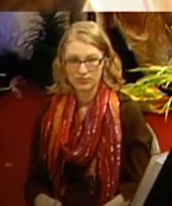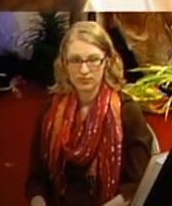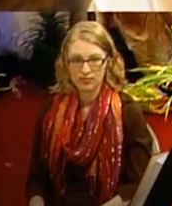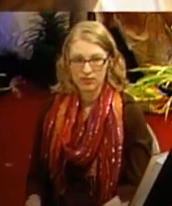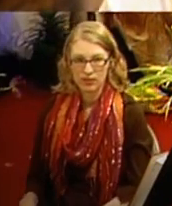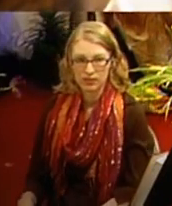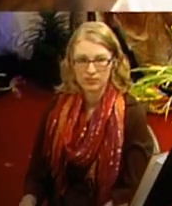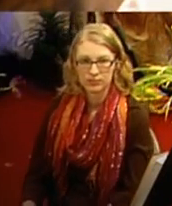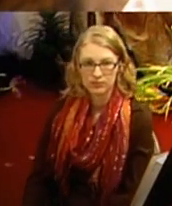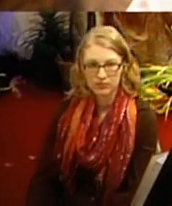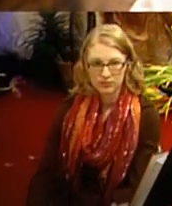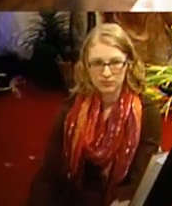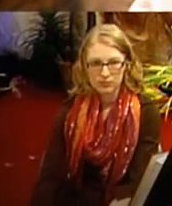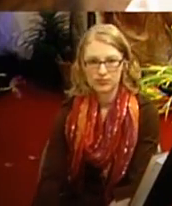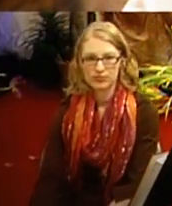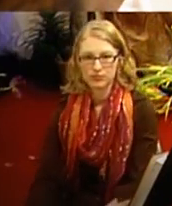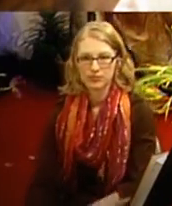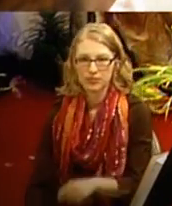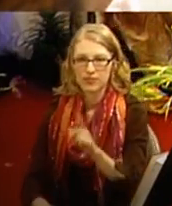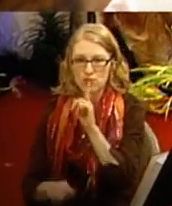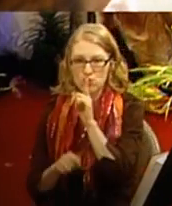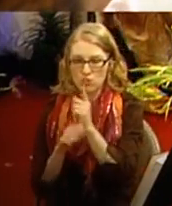The real eye-opener, isn't it?